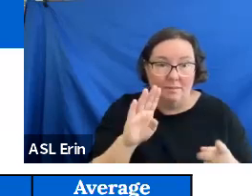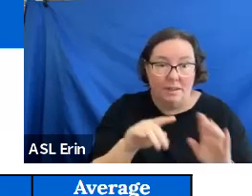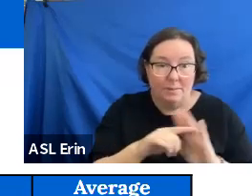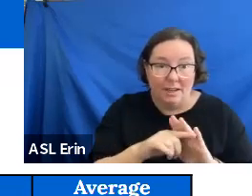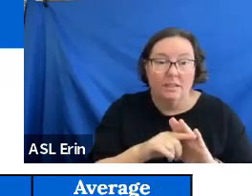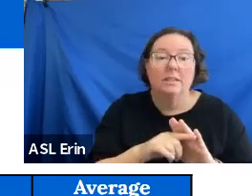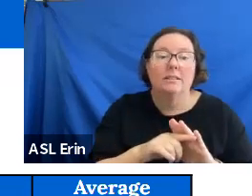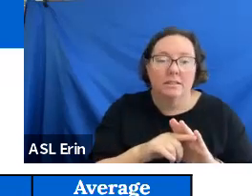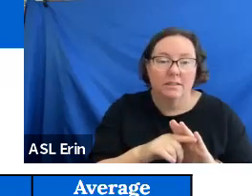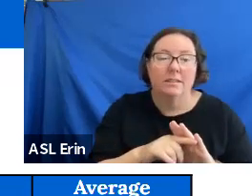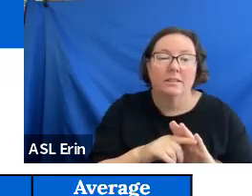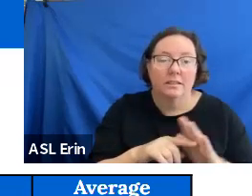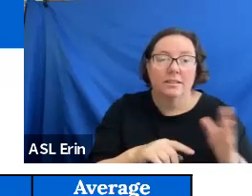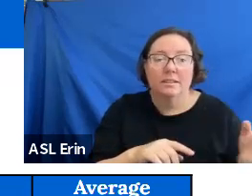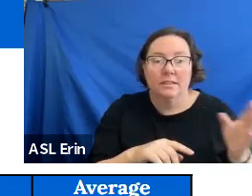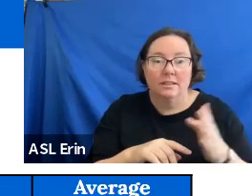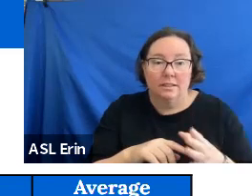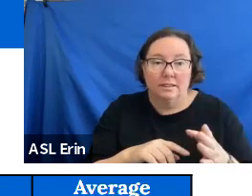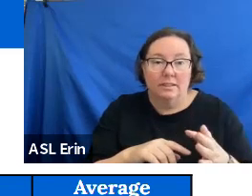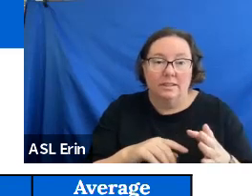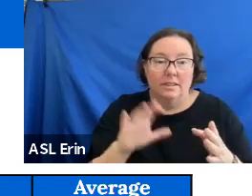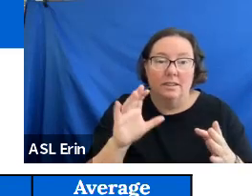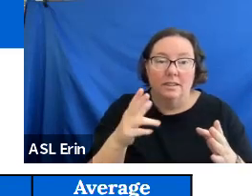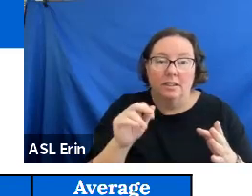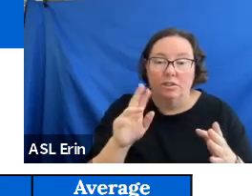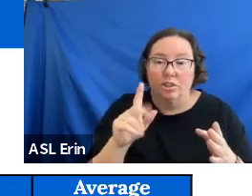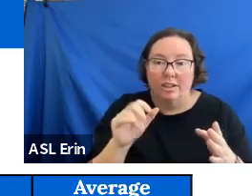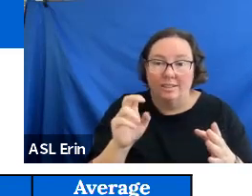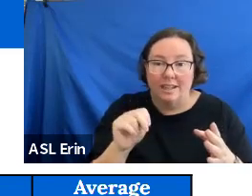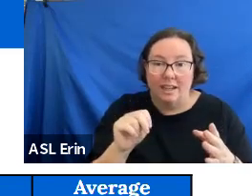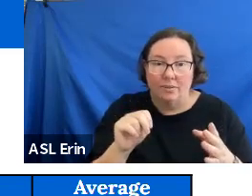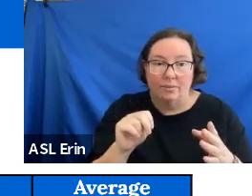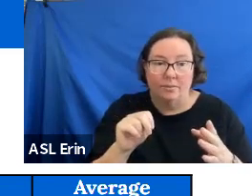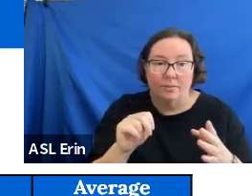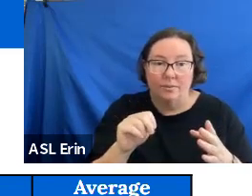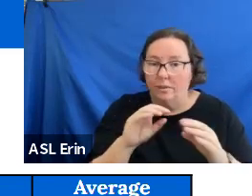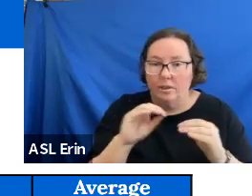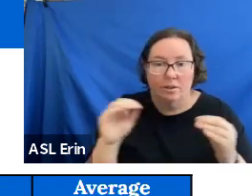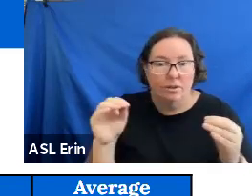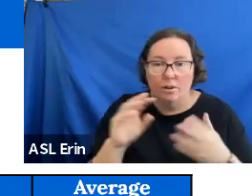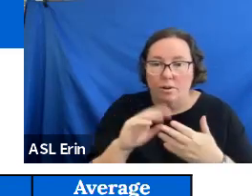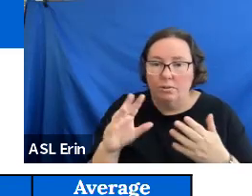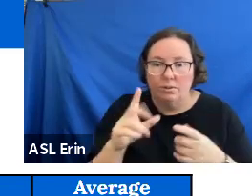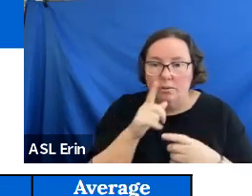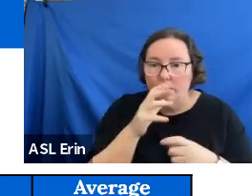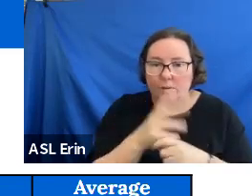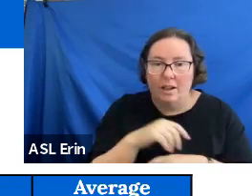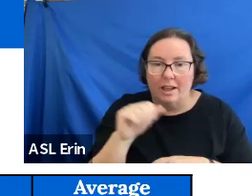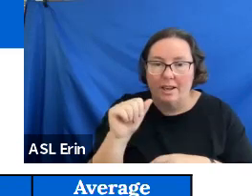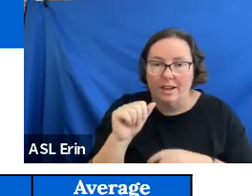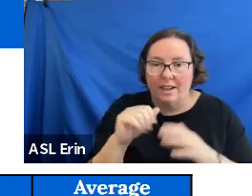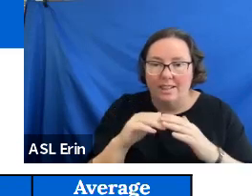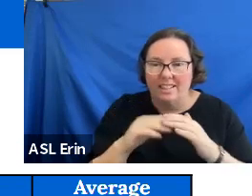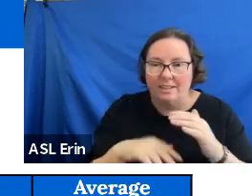specific columns. For instance, Charlestown, with no students earning less than an